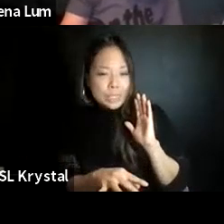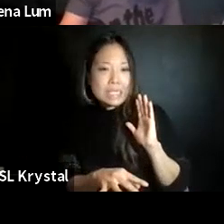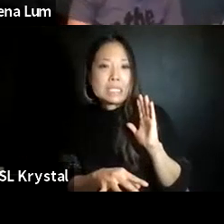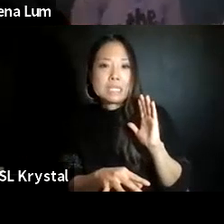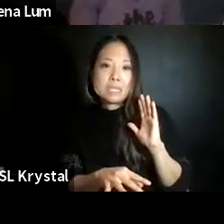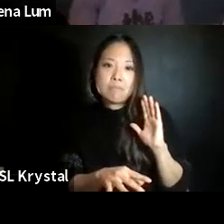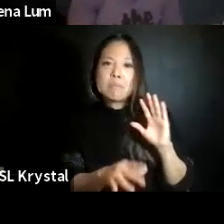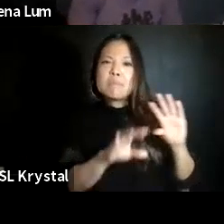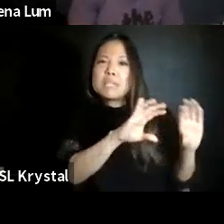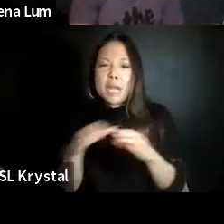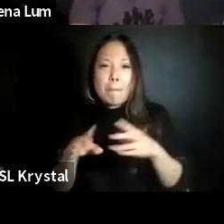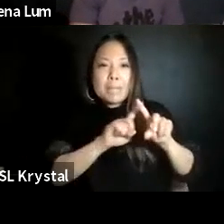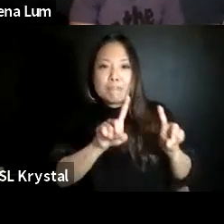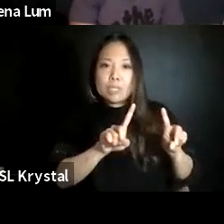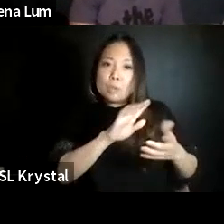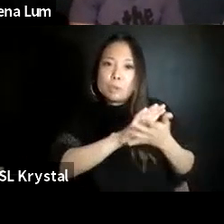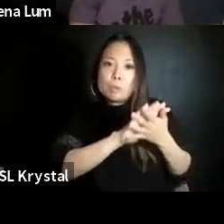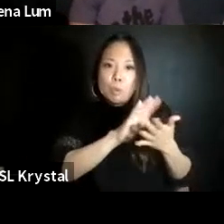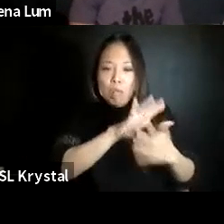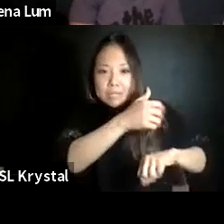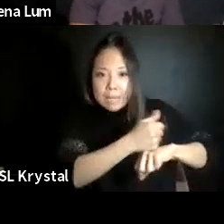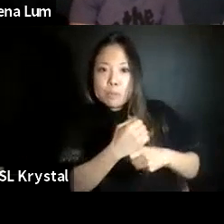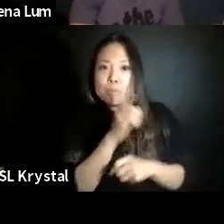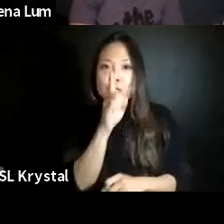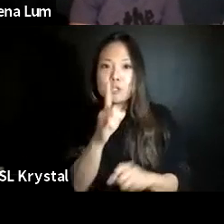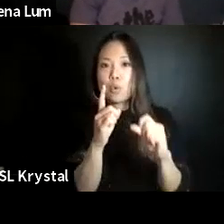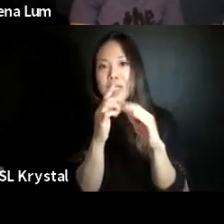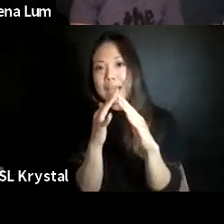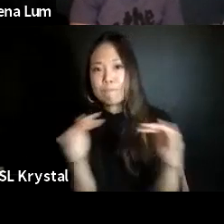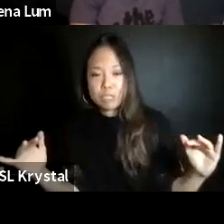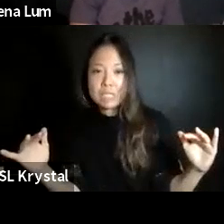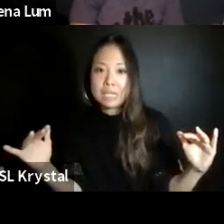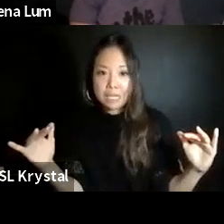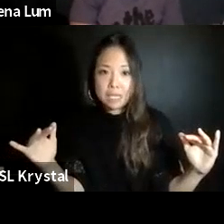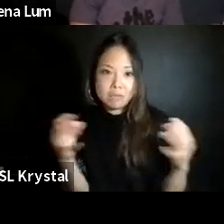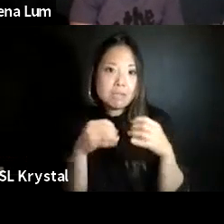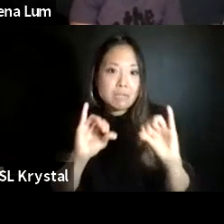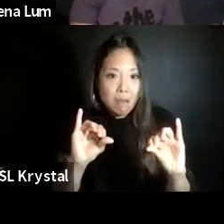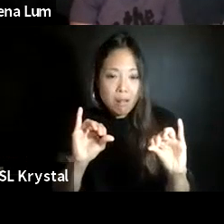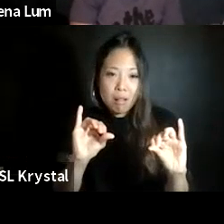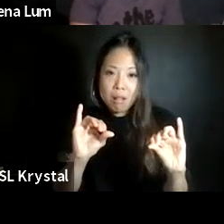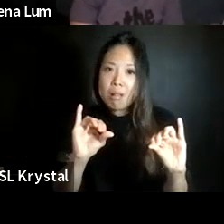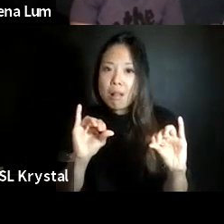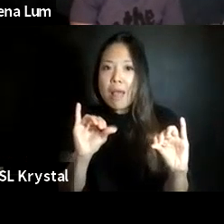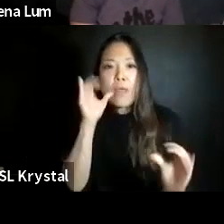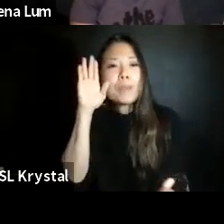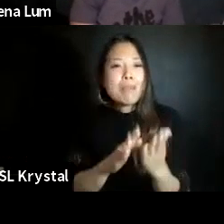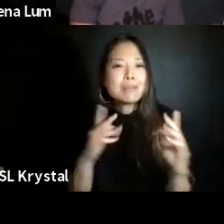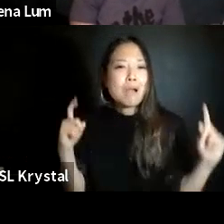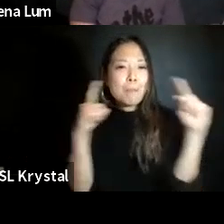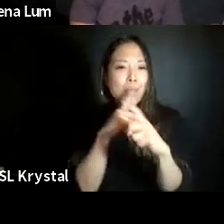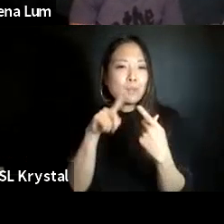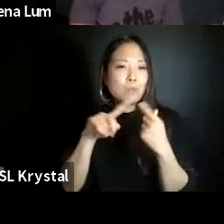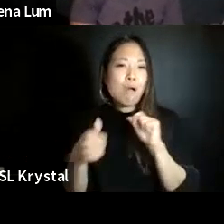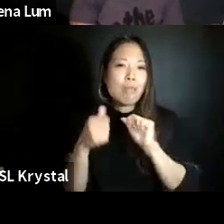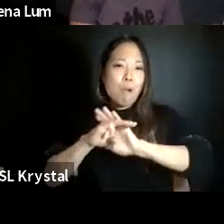ensures diversity in a way that's potentially less complex than some of the other models that we've been discussing.